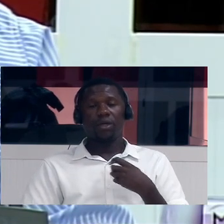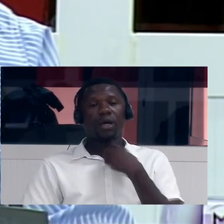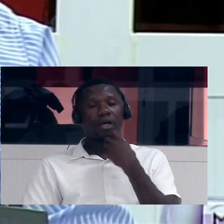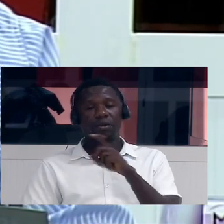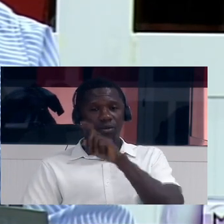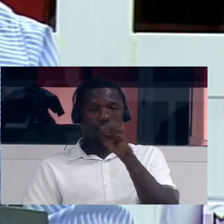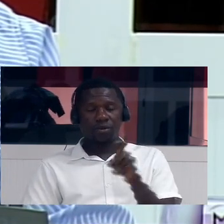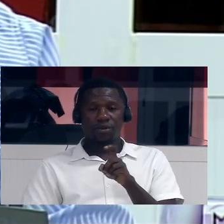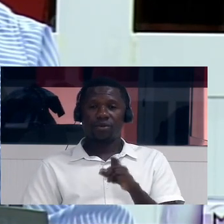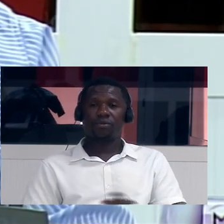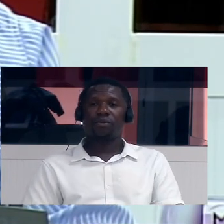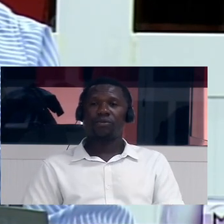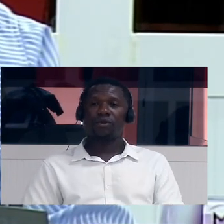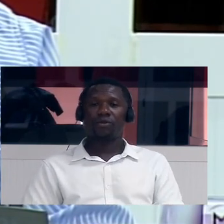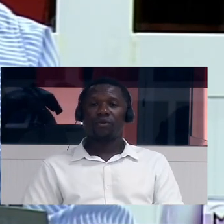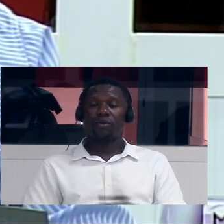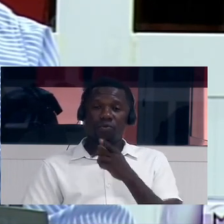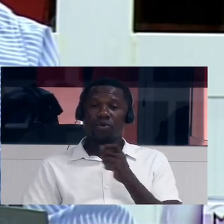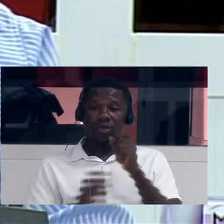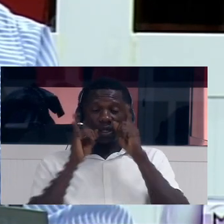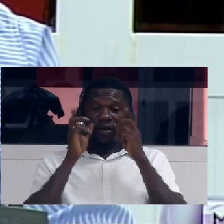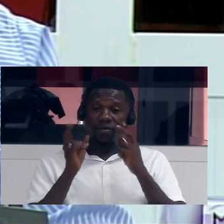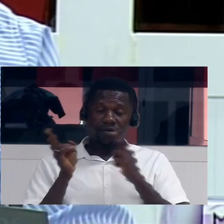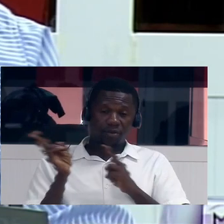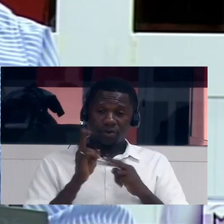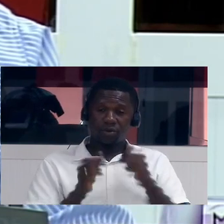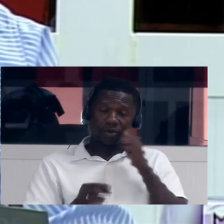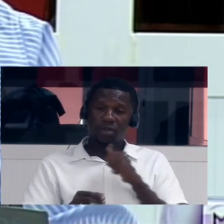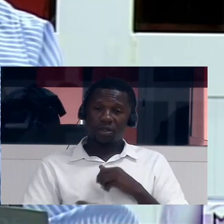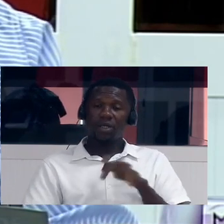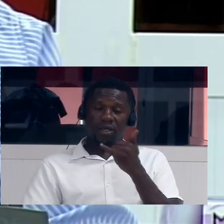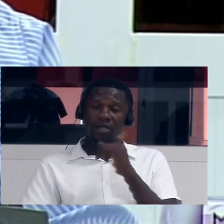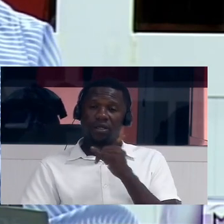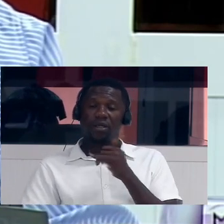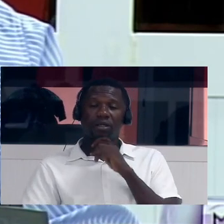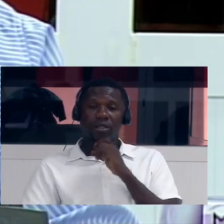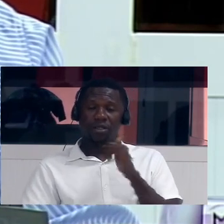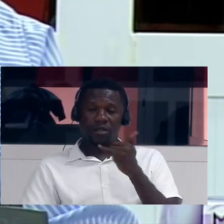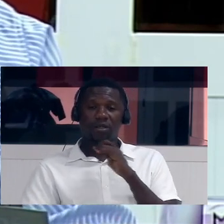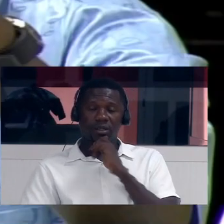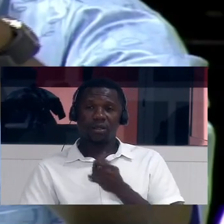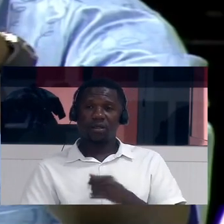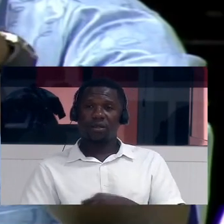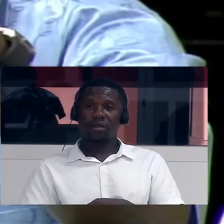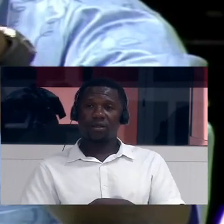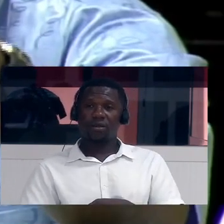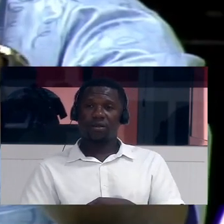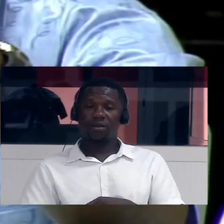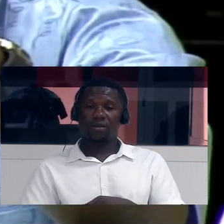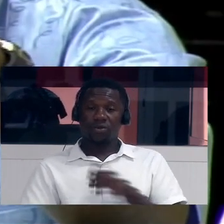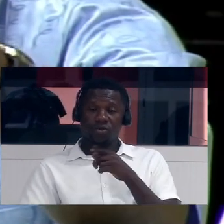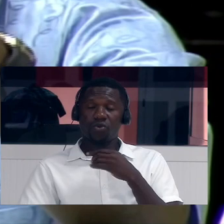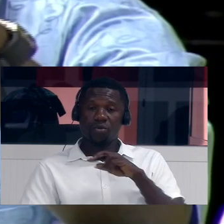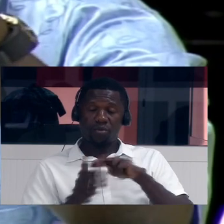I asked the question. Was live ammunition used? They said, oh, yes, sir. I said, of course, otherwise there would have been no... So you are suggesting to